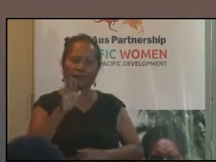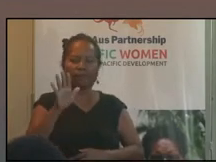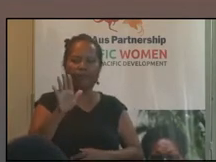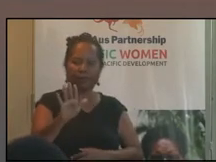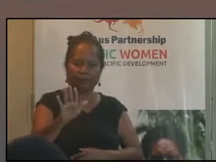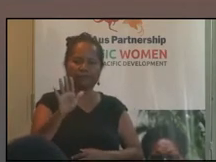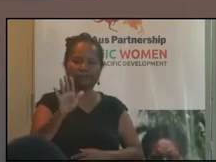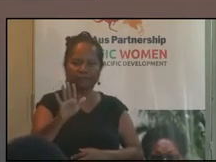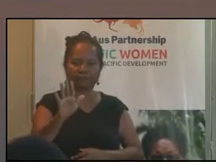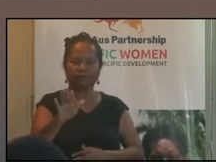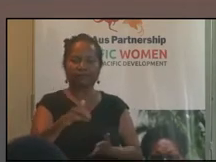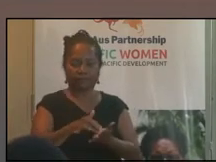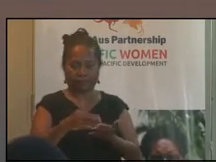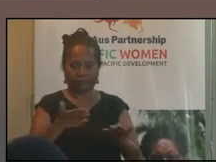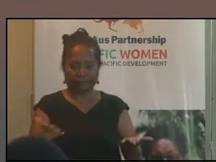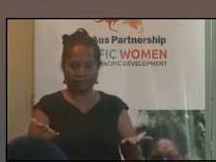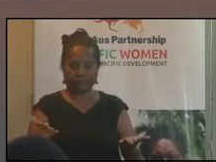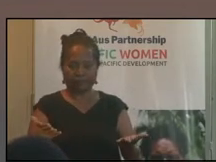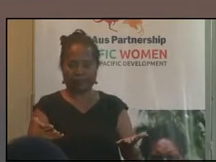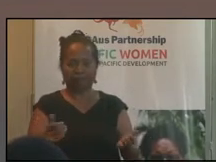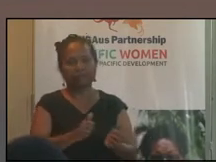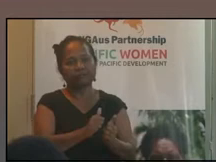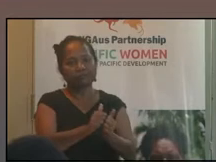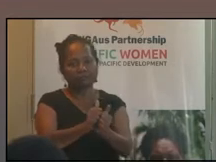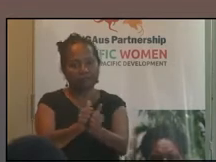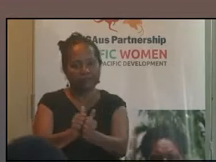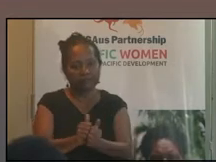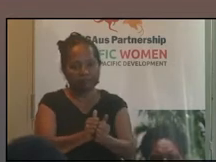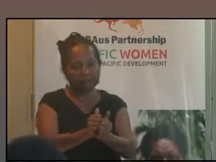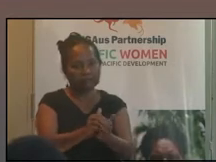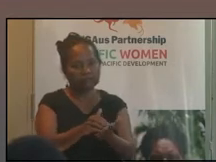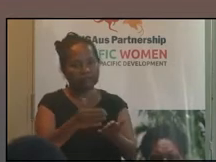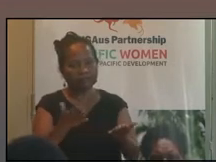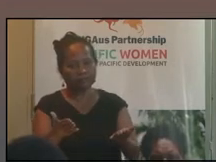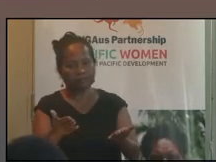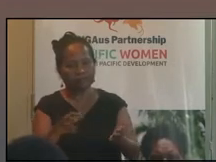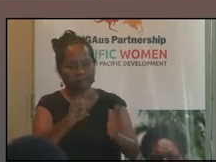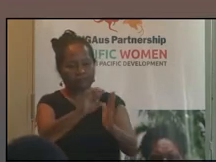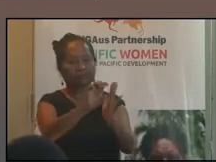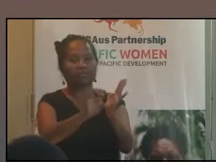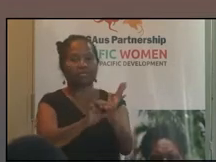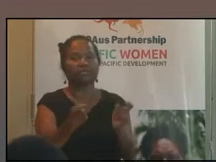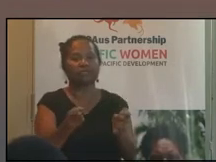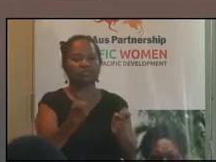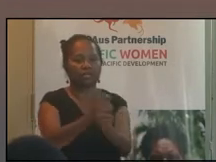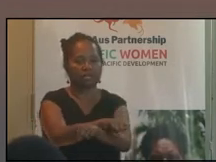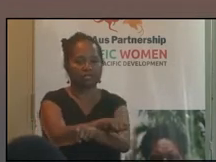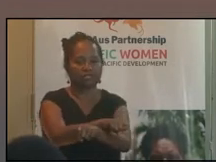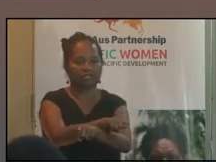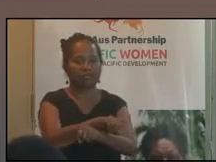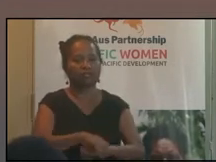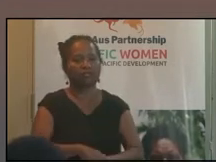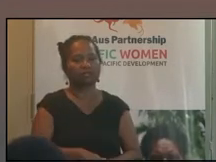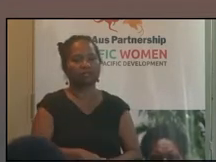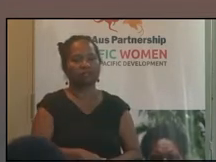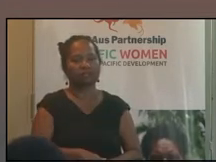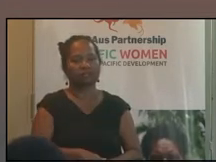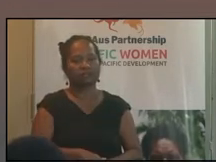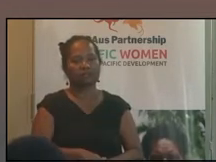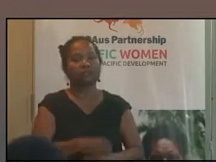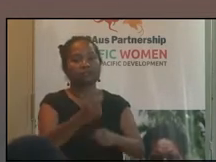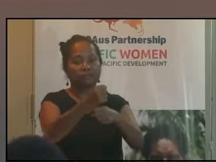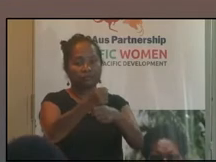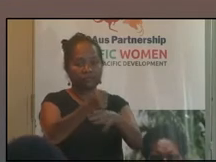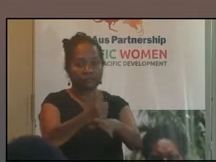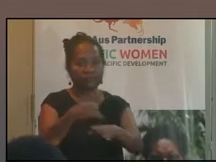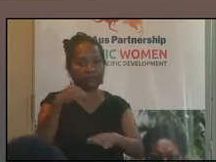get approval by cabinet so that we can now push for constitutional change. So at the political level, we